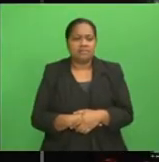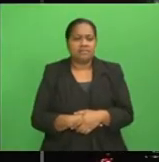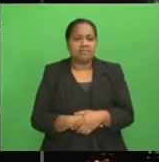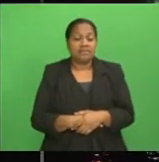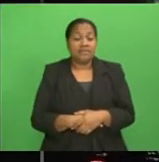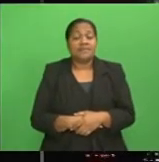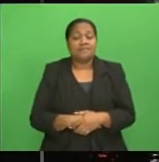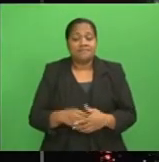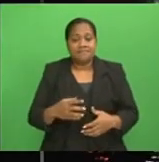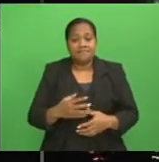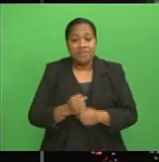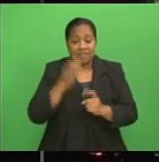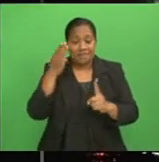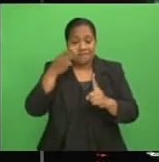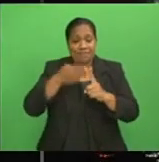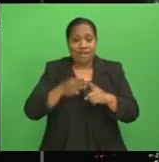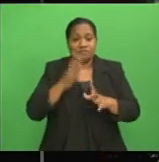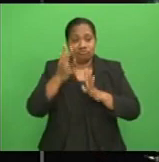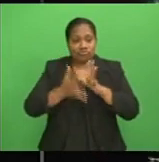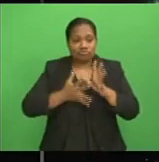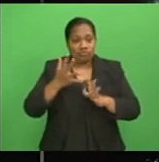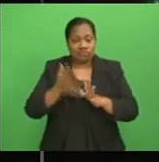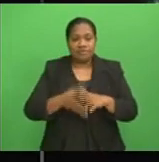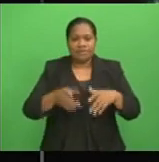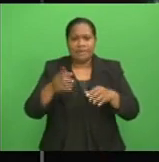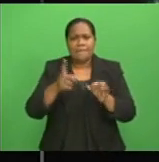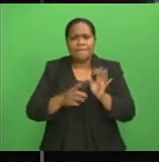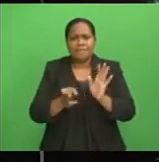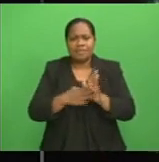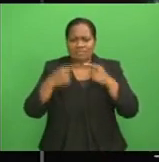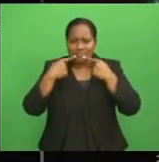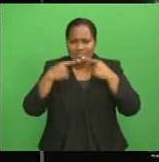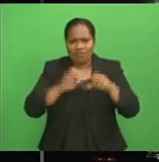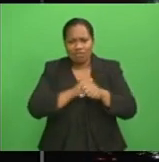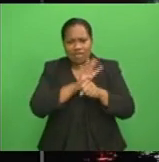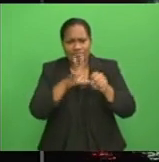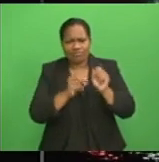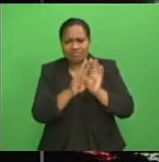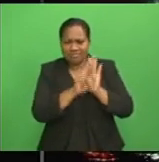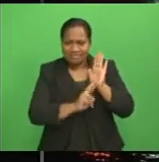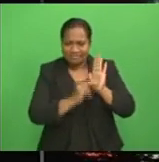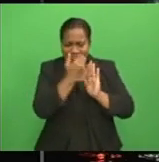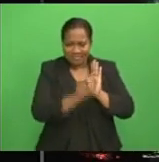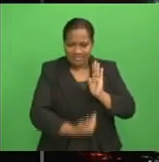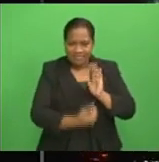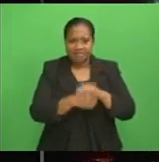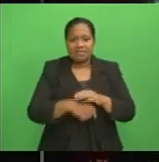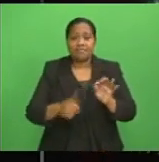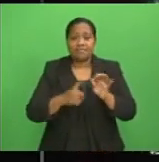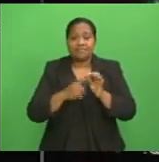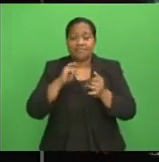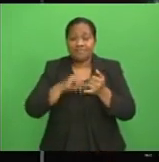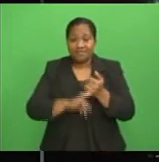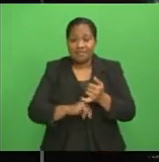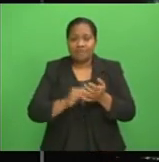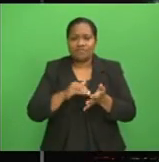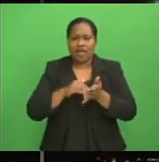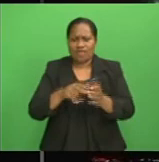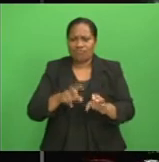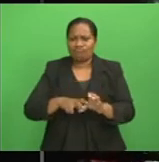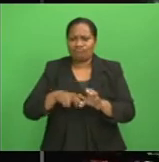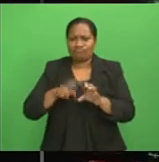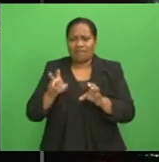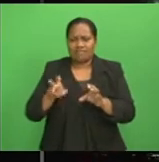Recapping the main stories for tonight, PM to make announcements on COVID-19 restrictions. Permanent Secretary for Health retires, and